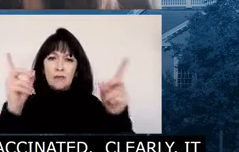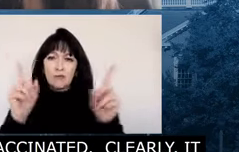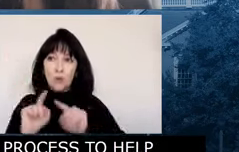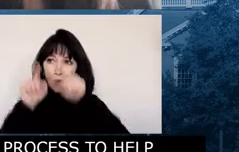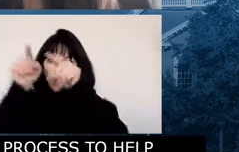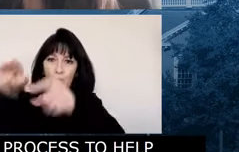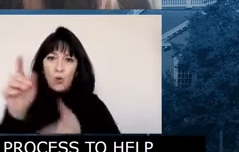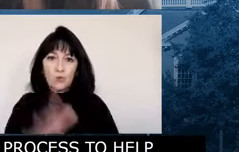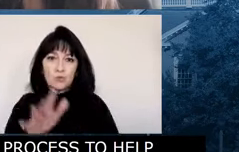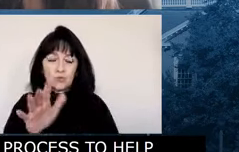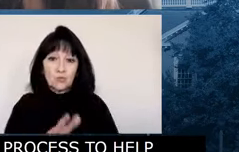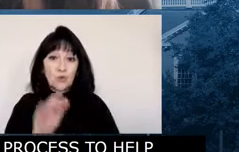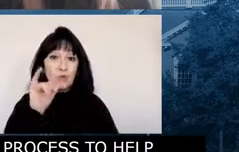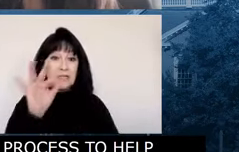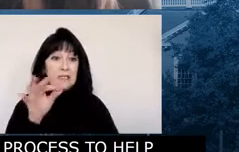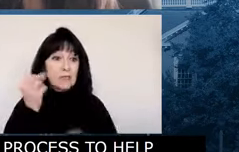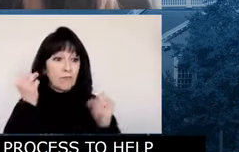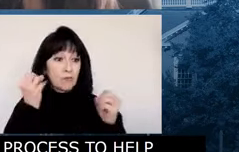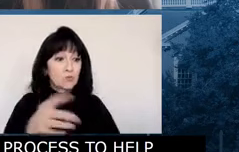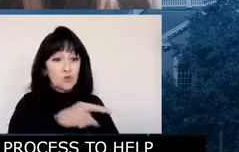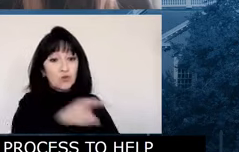on science and not based on things